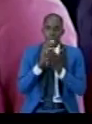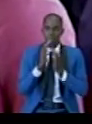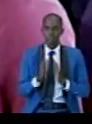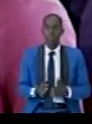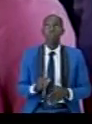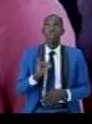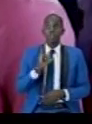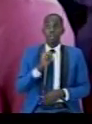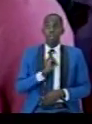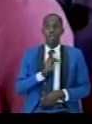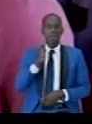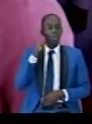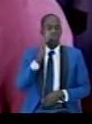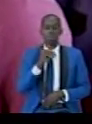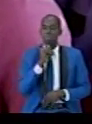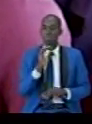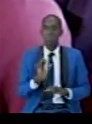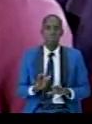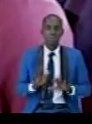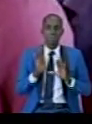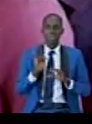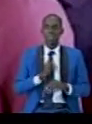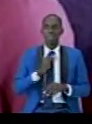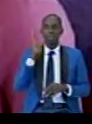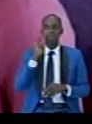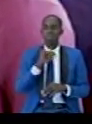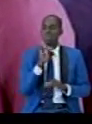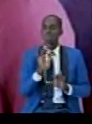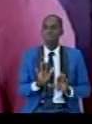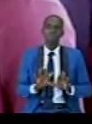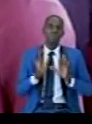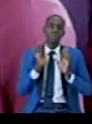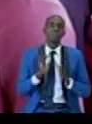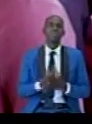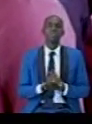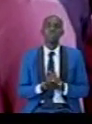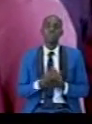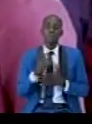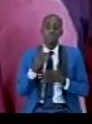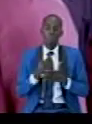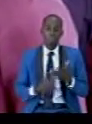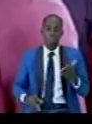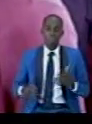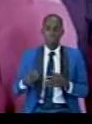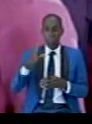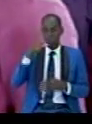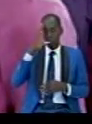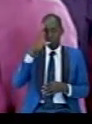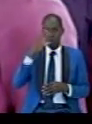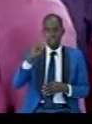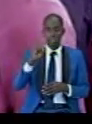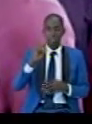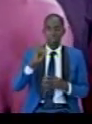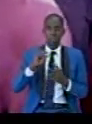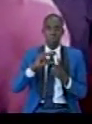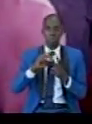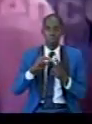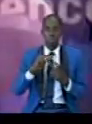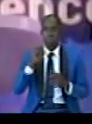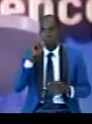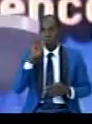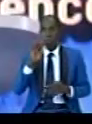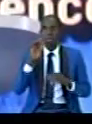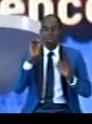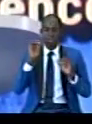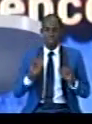not fear, I will not fear, I will not fear what man or woman can